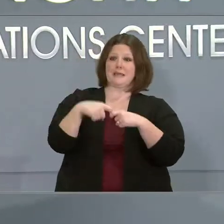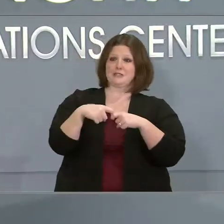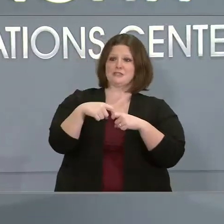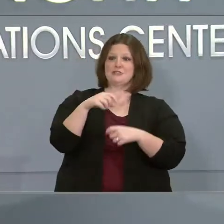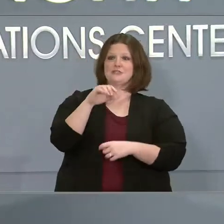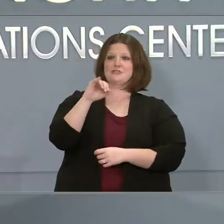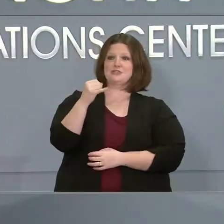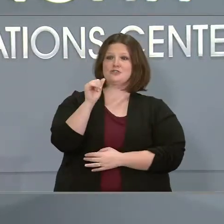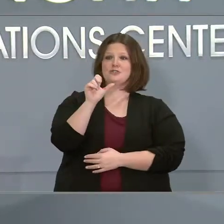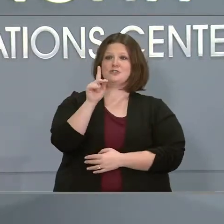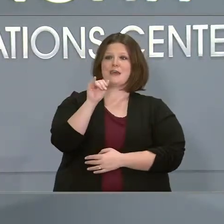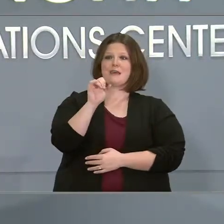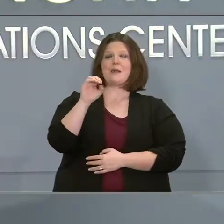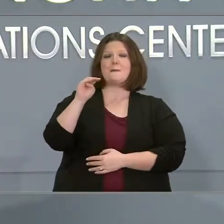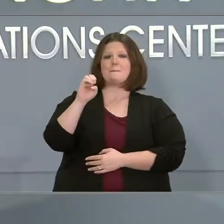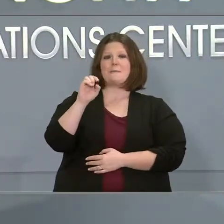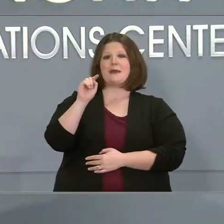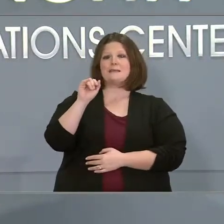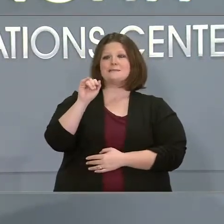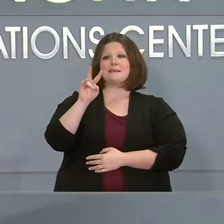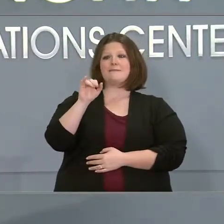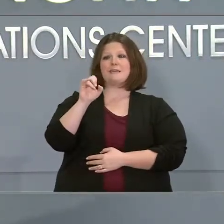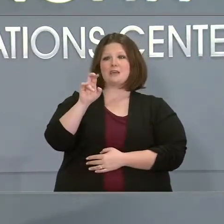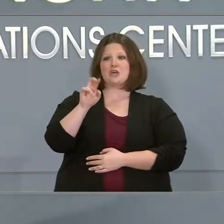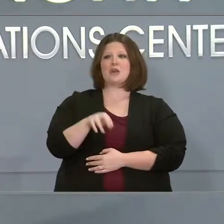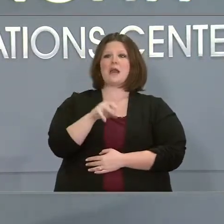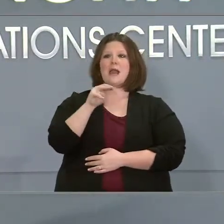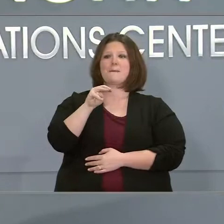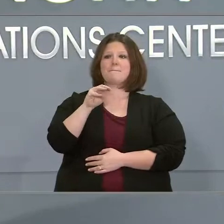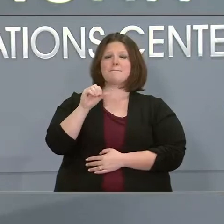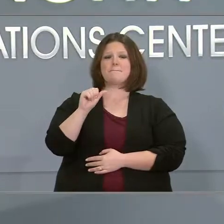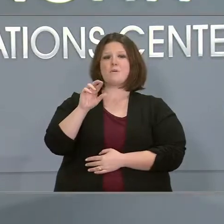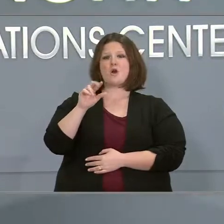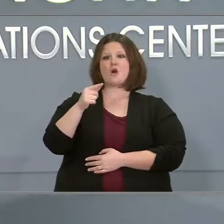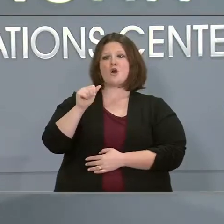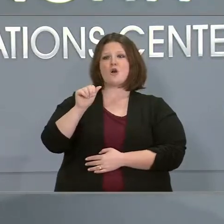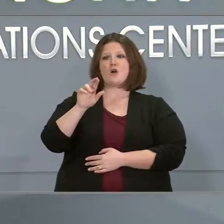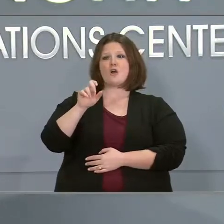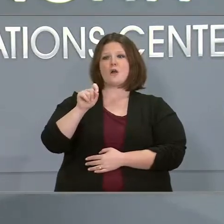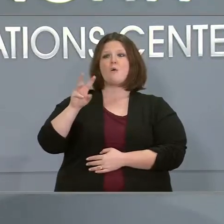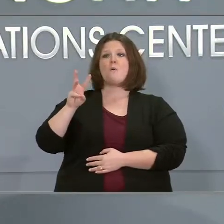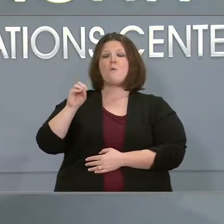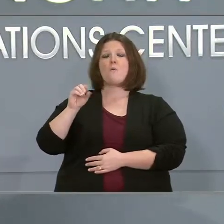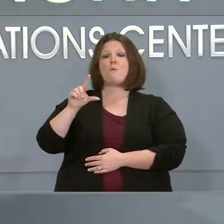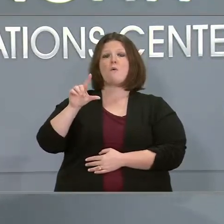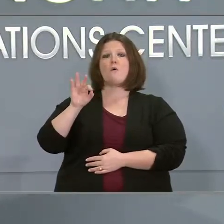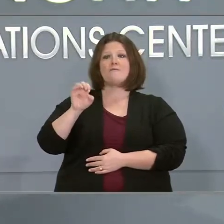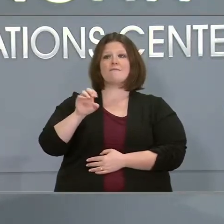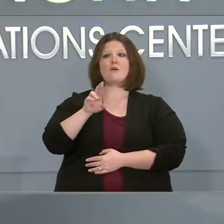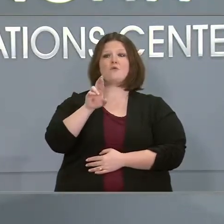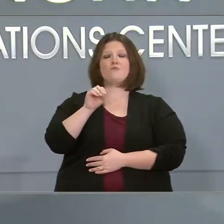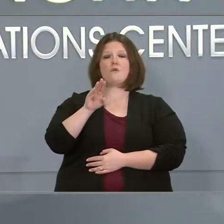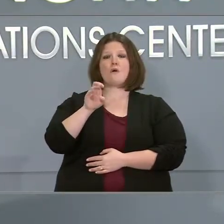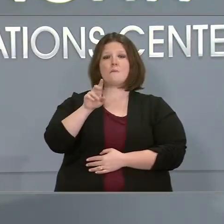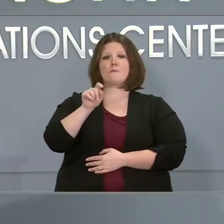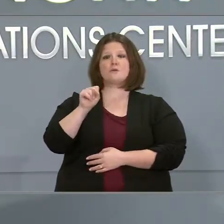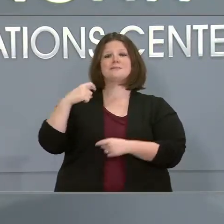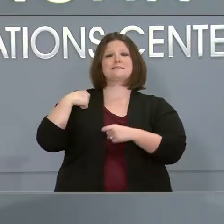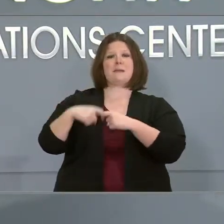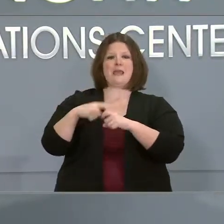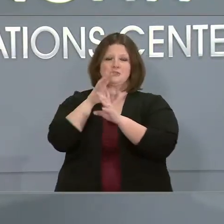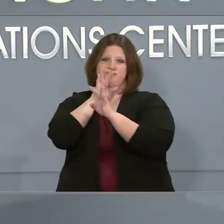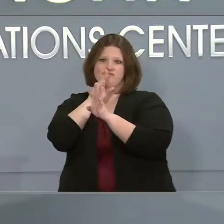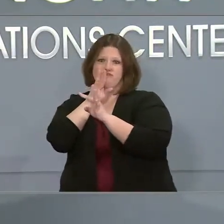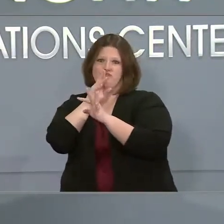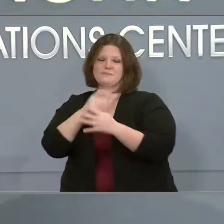Jackie Mativier and Margaret Wolf Roberts are our Spanish language interpreters. So